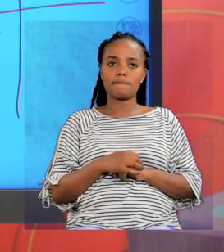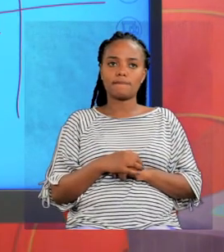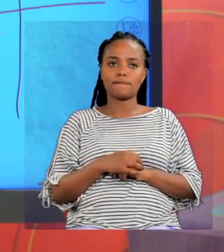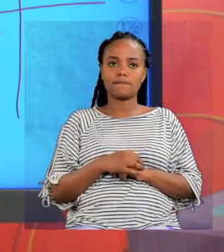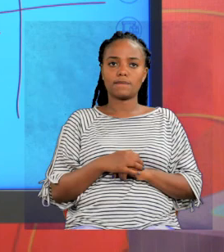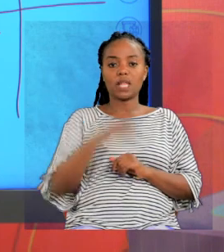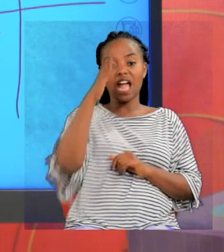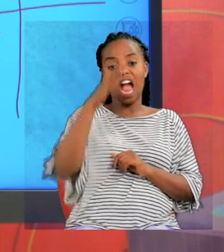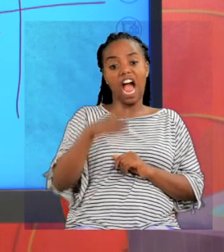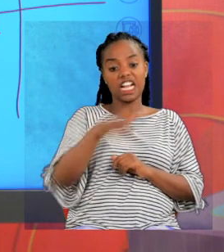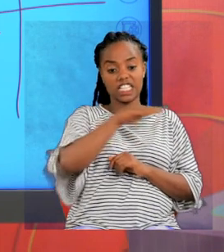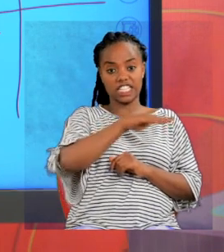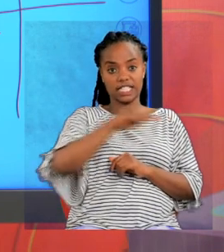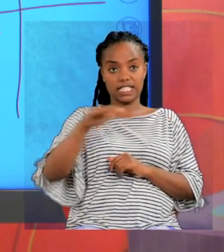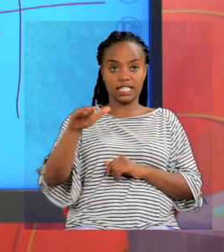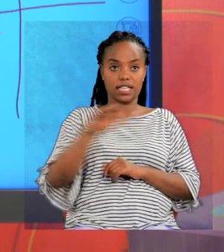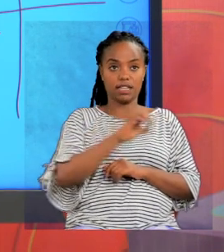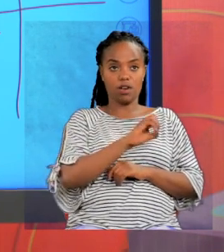axis of